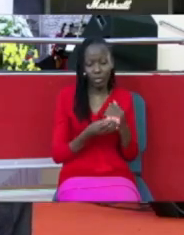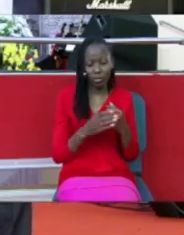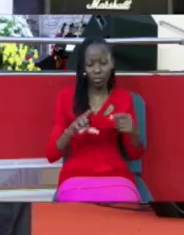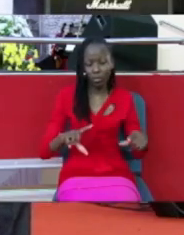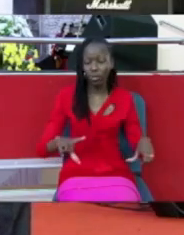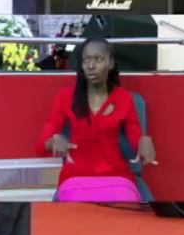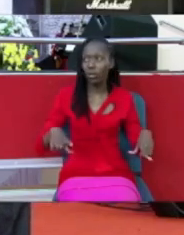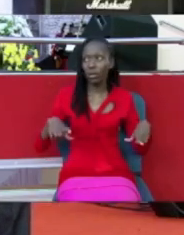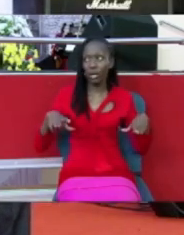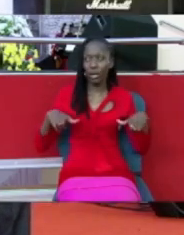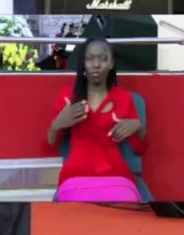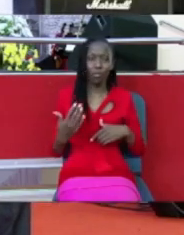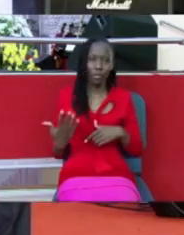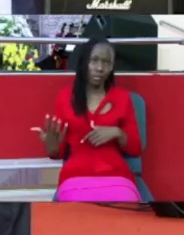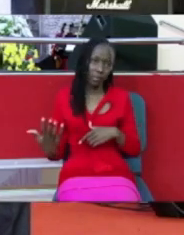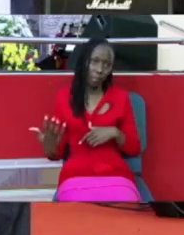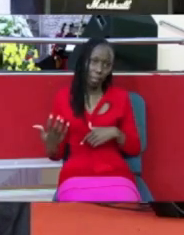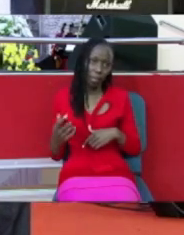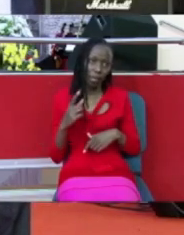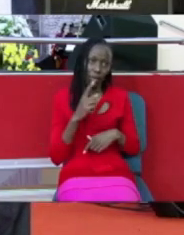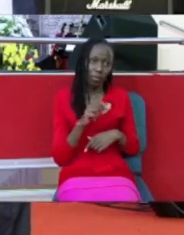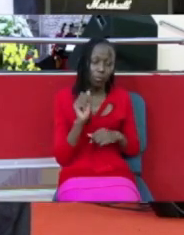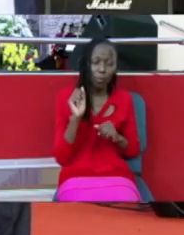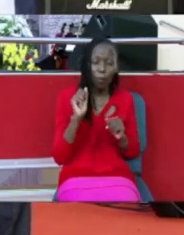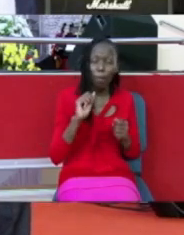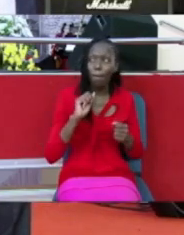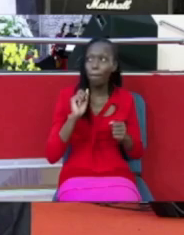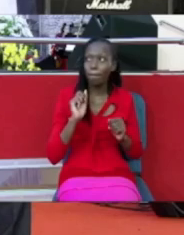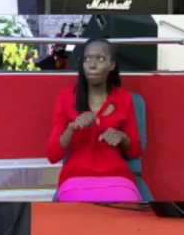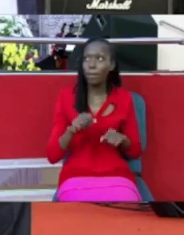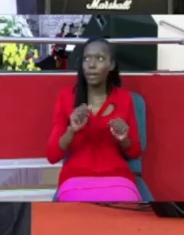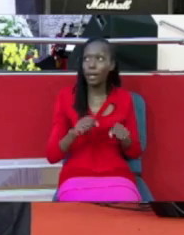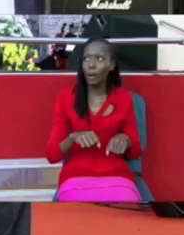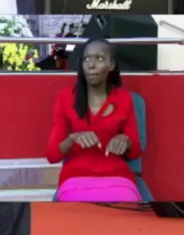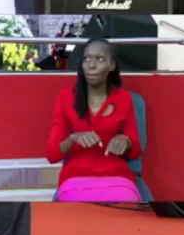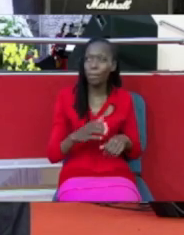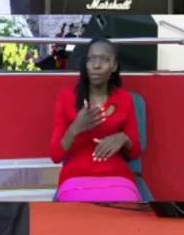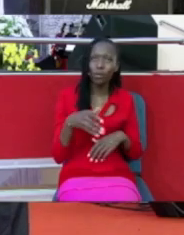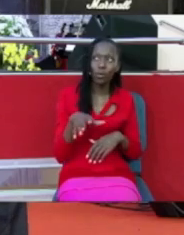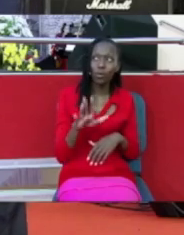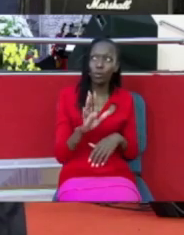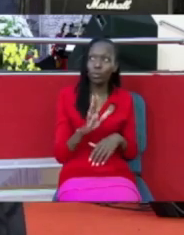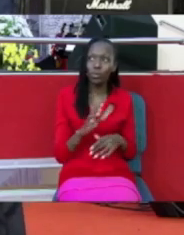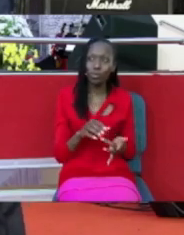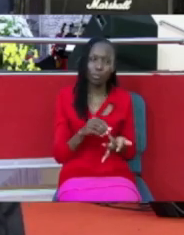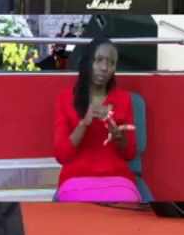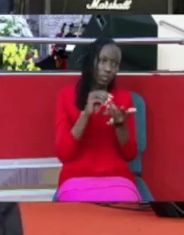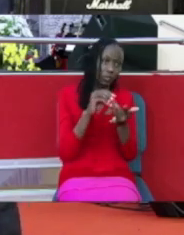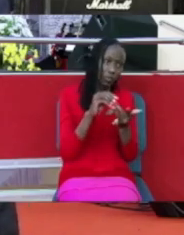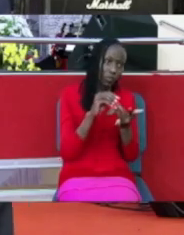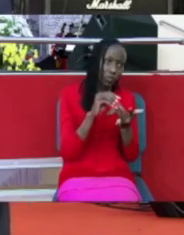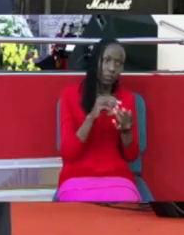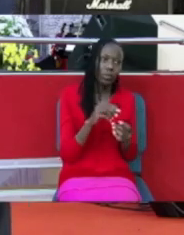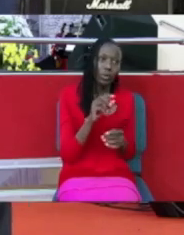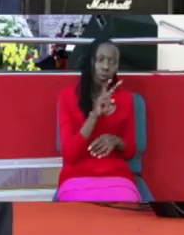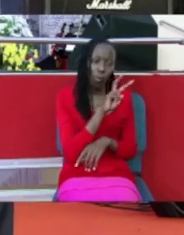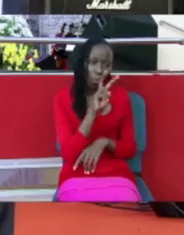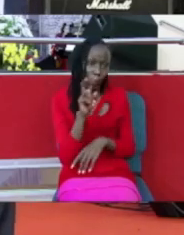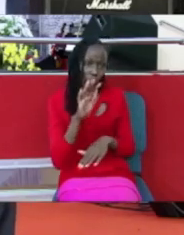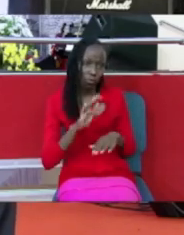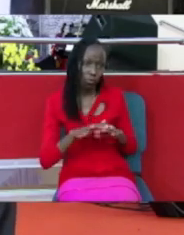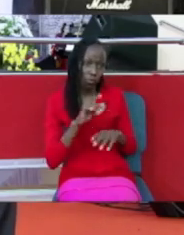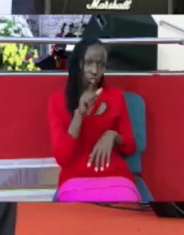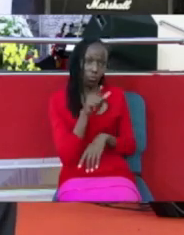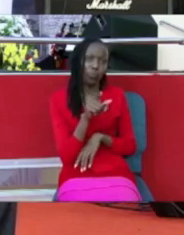You become God's agenda. Unakuwa agenda yake Mungu. to watch over you. Ili awe